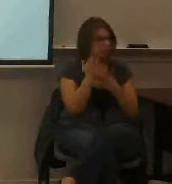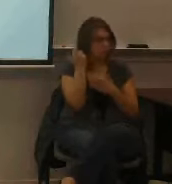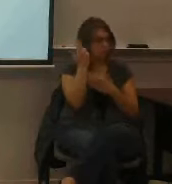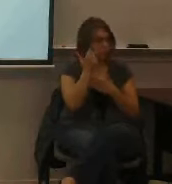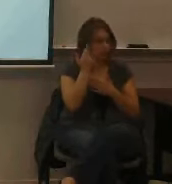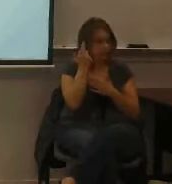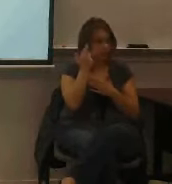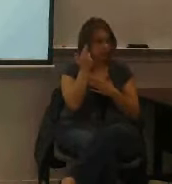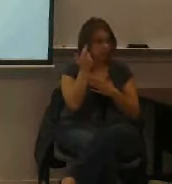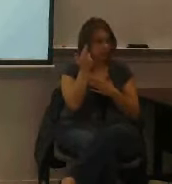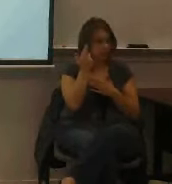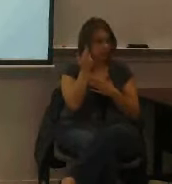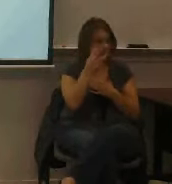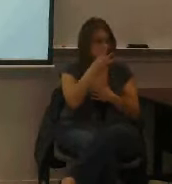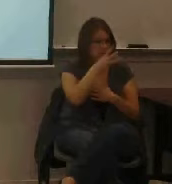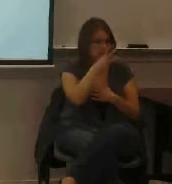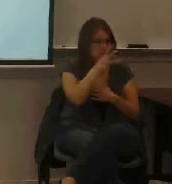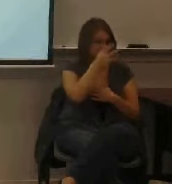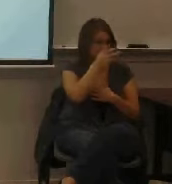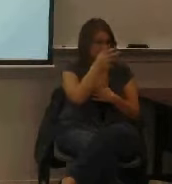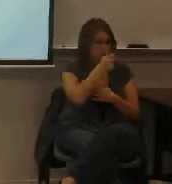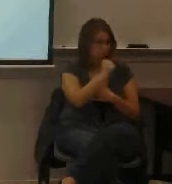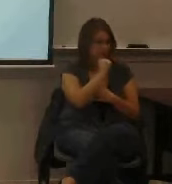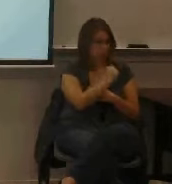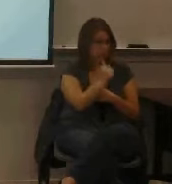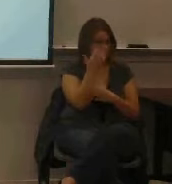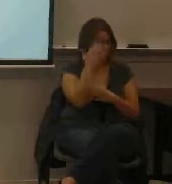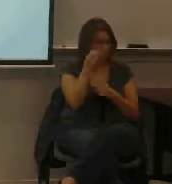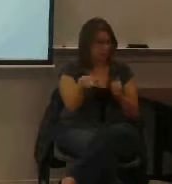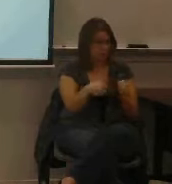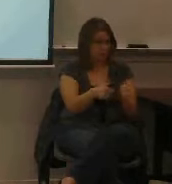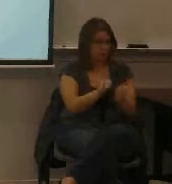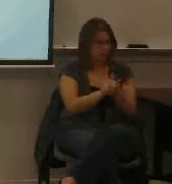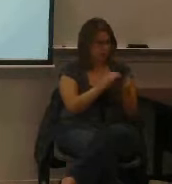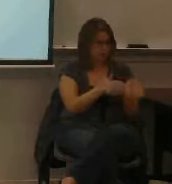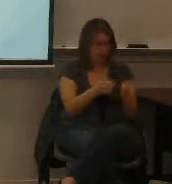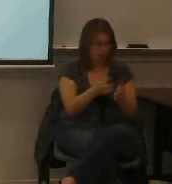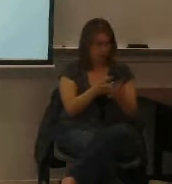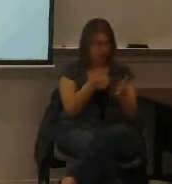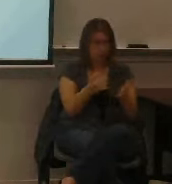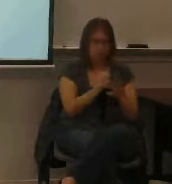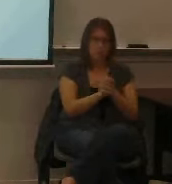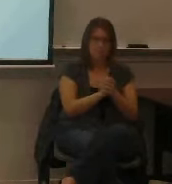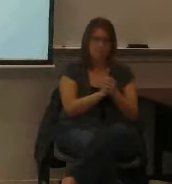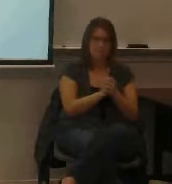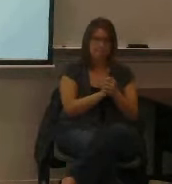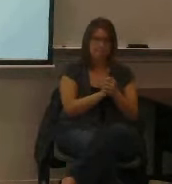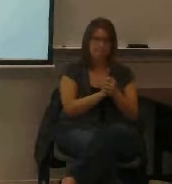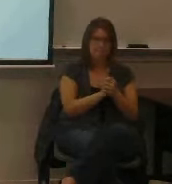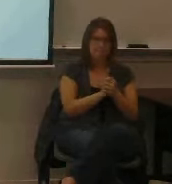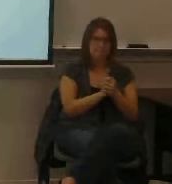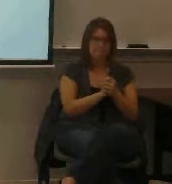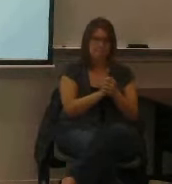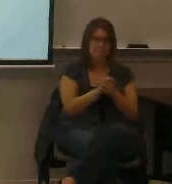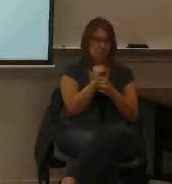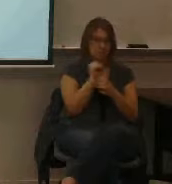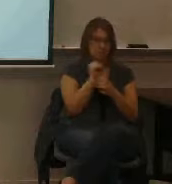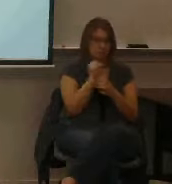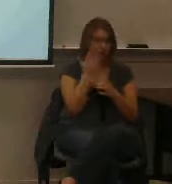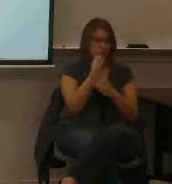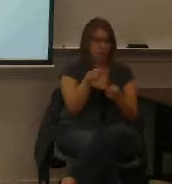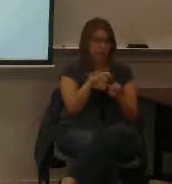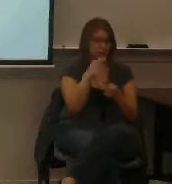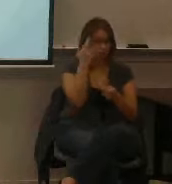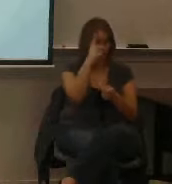reason aquatic insects don't seem to follow that pattern so much. And I don't know what the